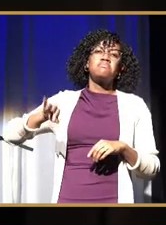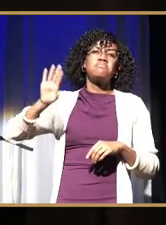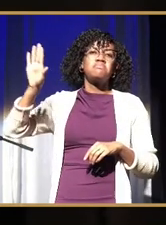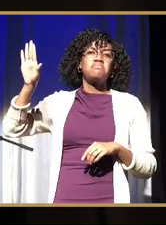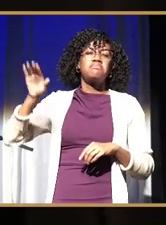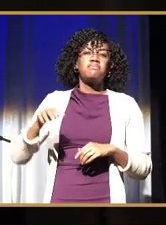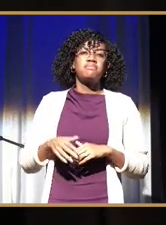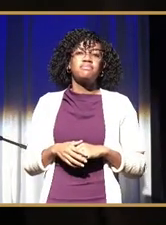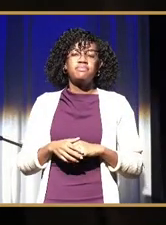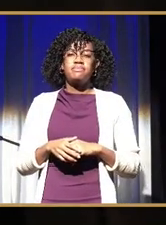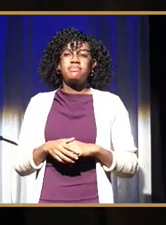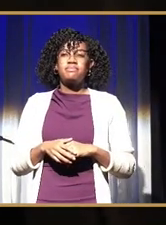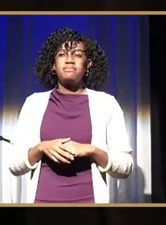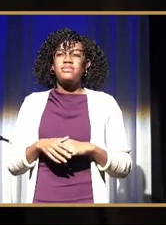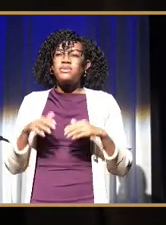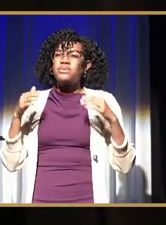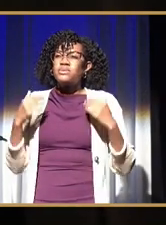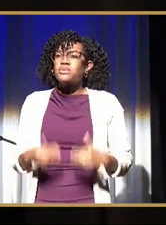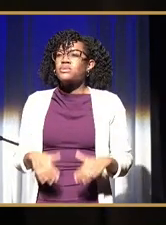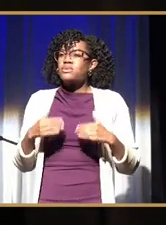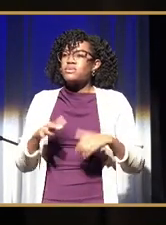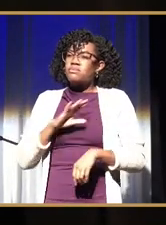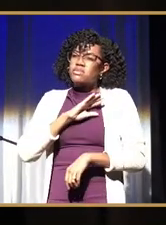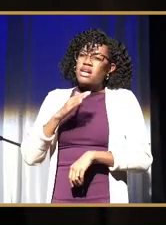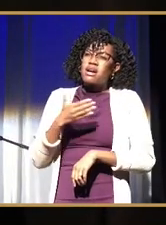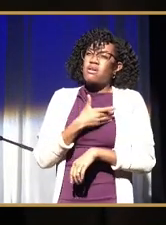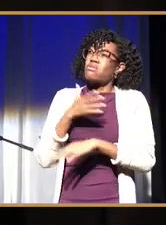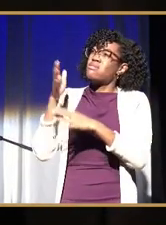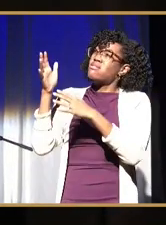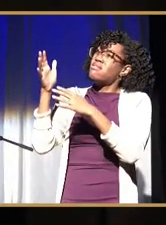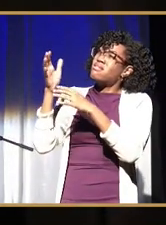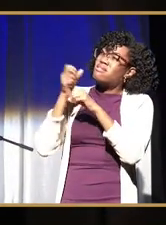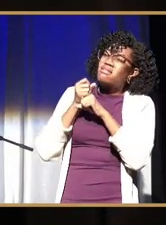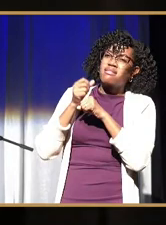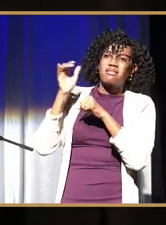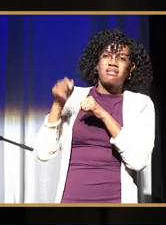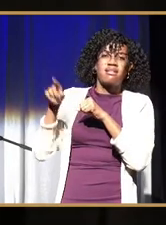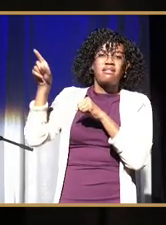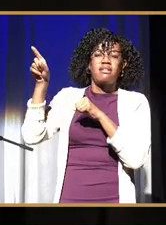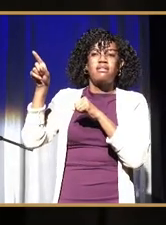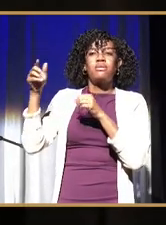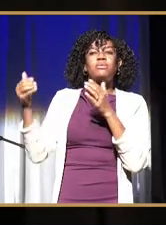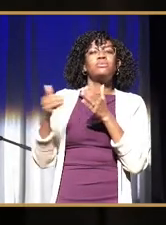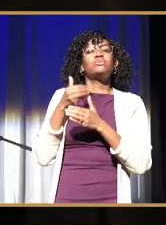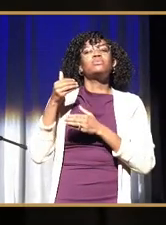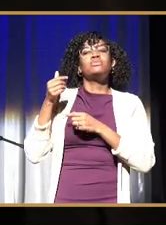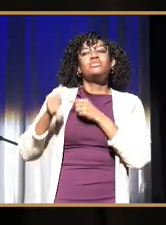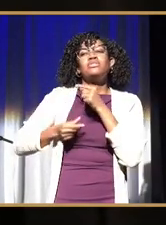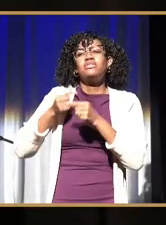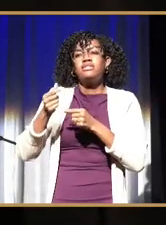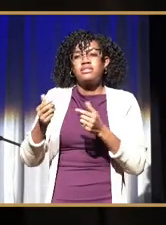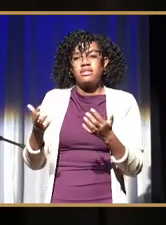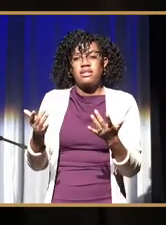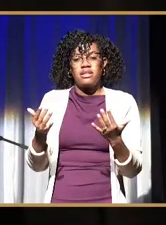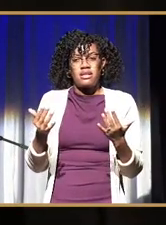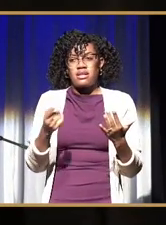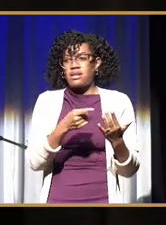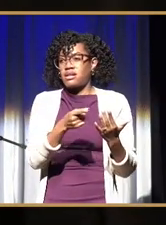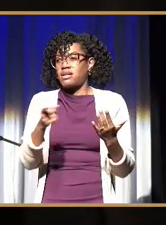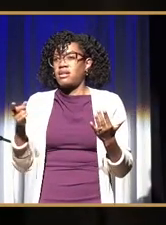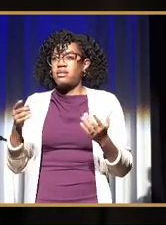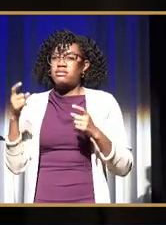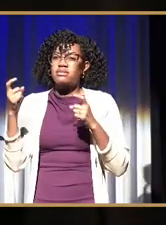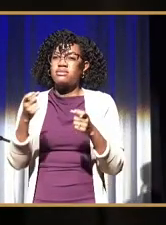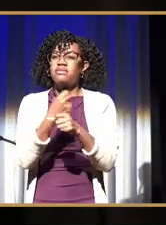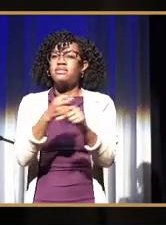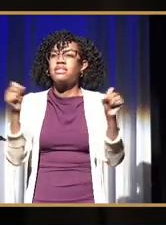And this is where there is power in reclaiming liberation theology for a new emerging generation. It looks like